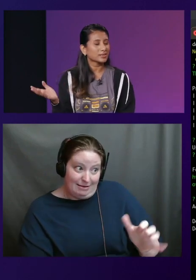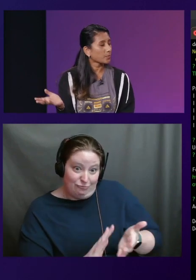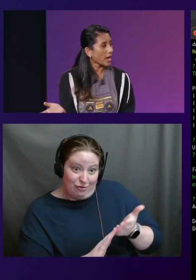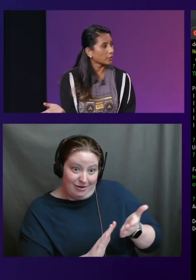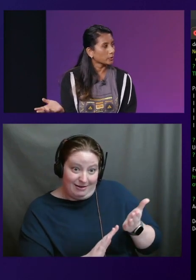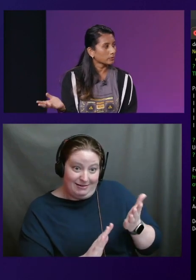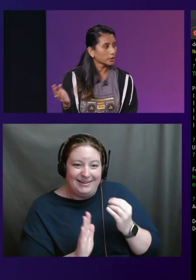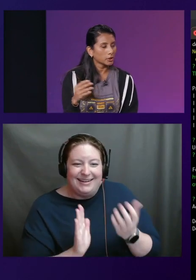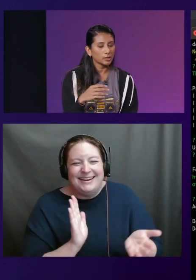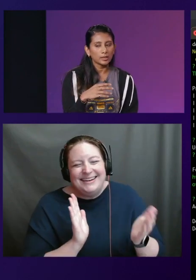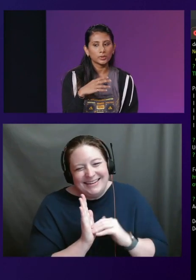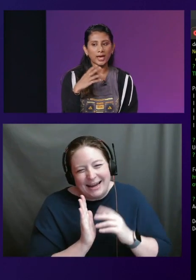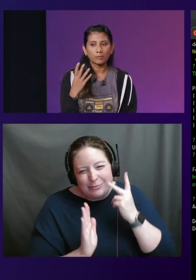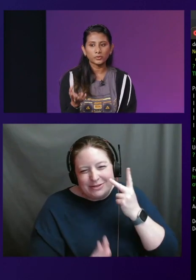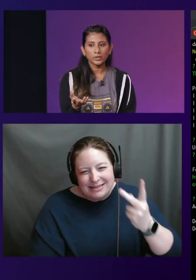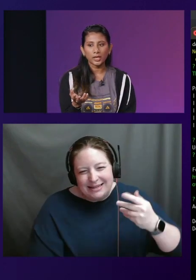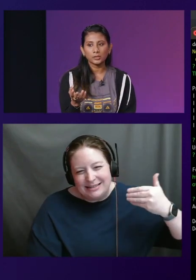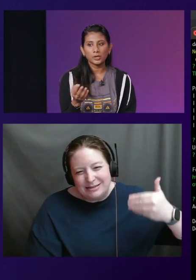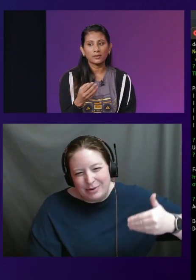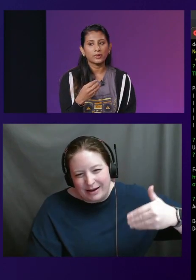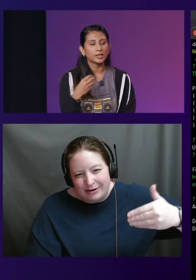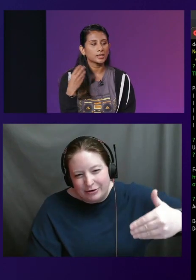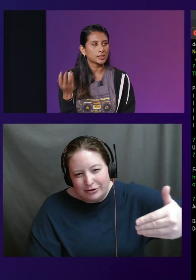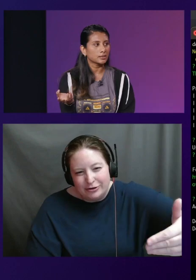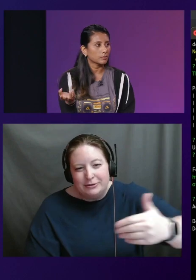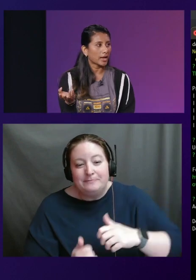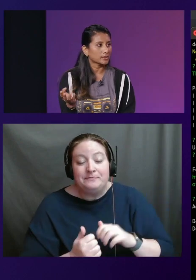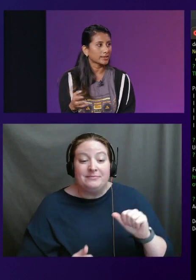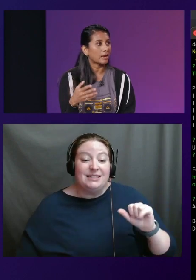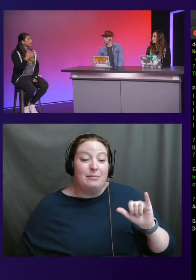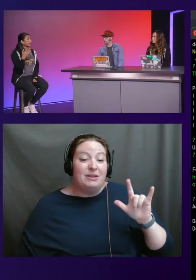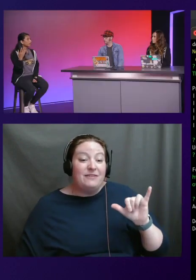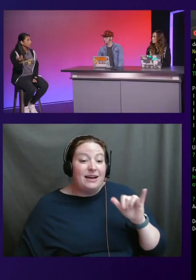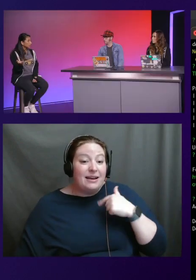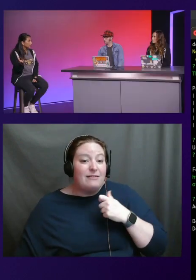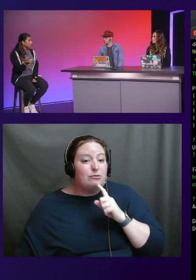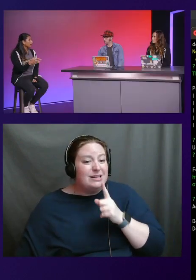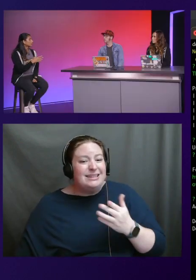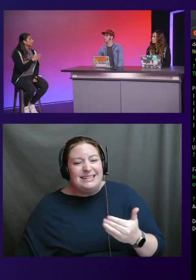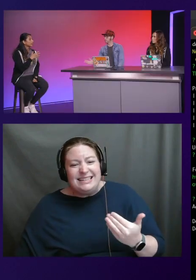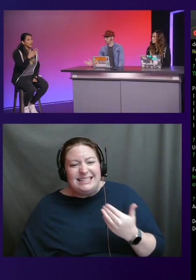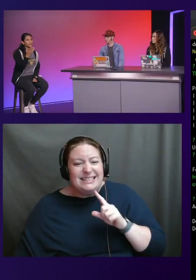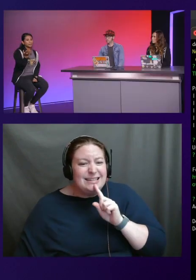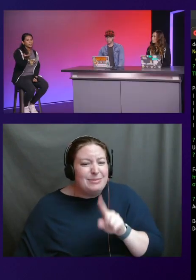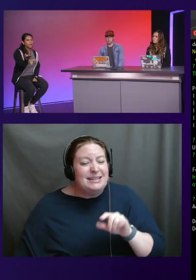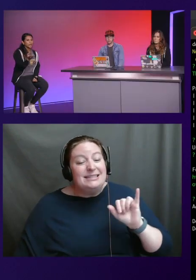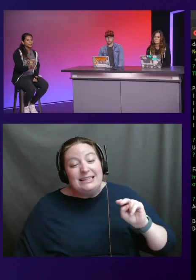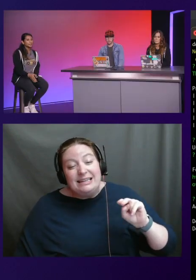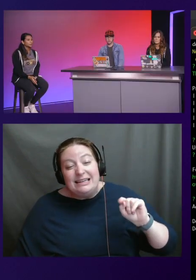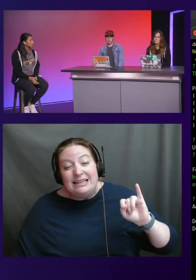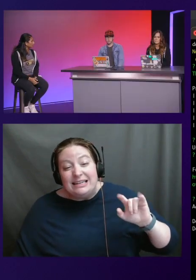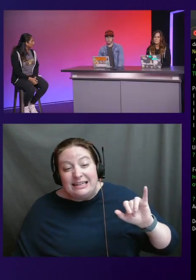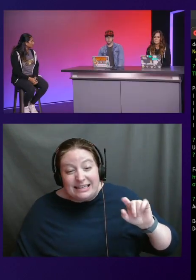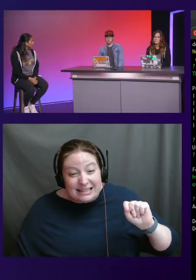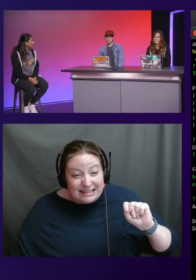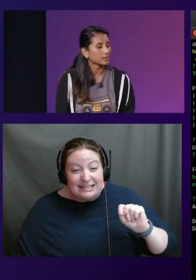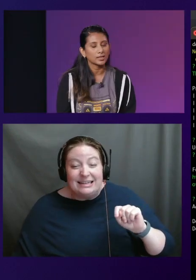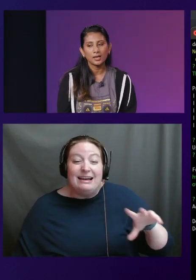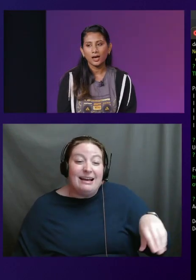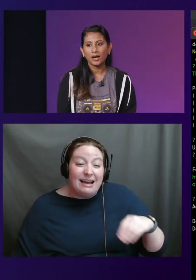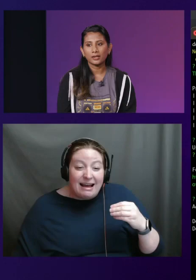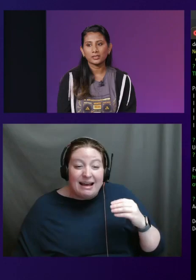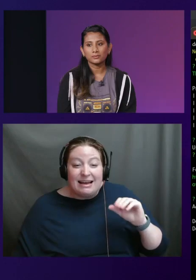this as a pattern over here. Like with Amplify, you have very easy commands like Amplify init or Amplify add API that we're going to do